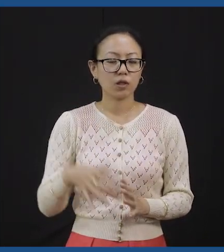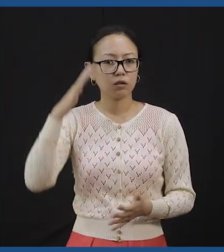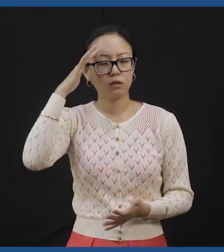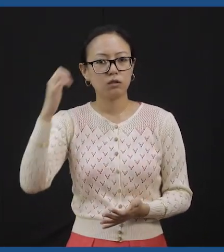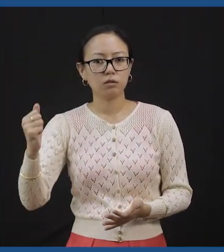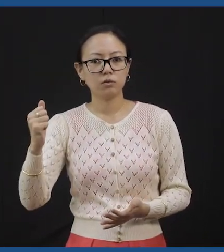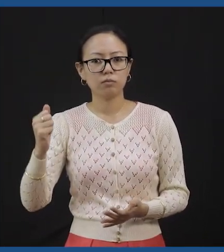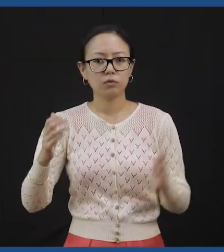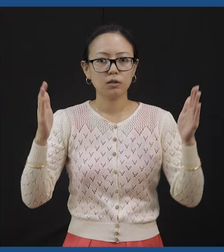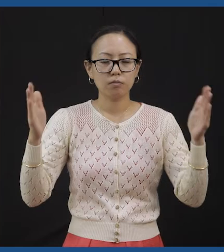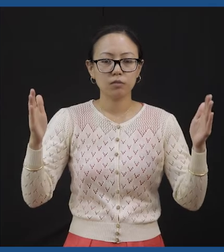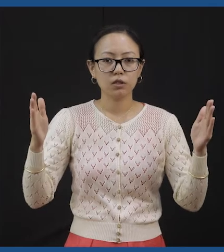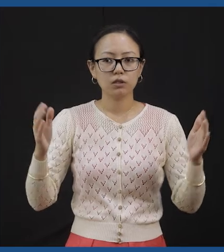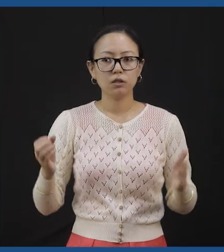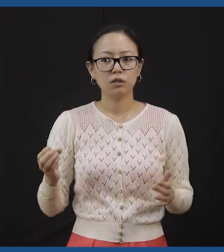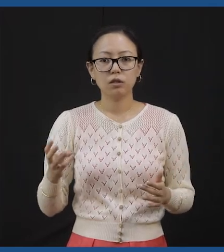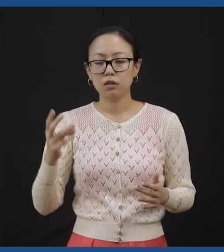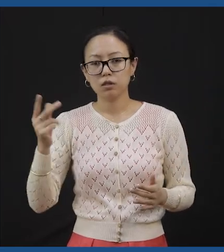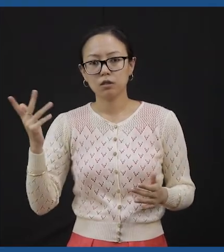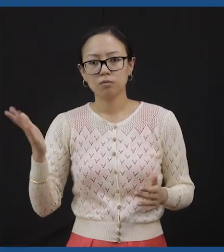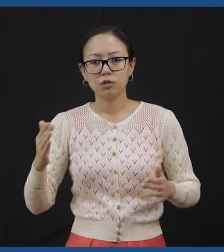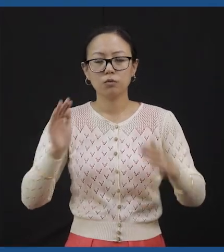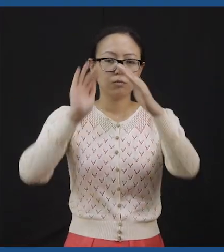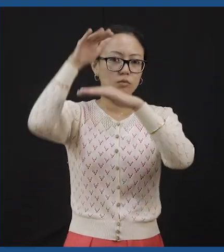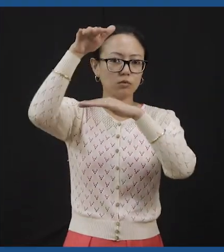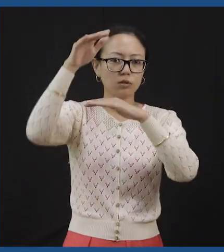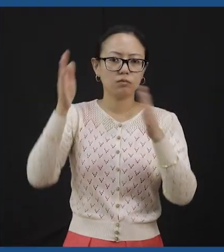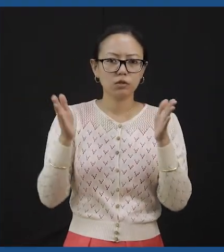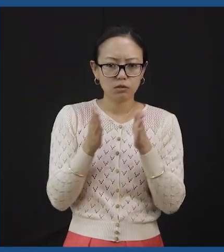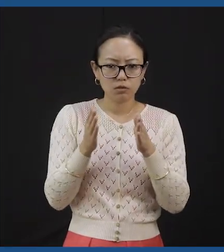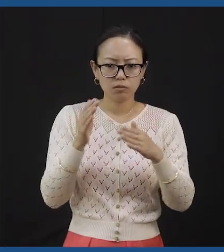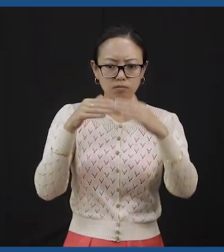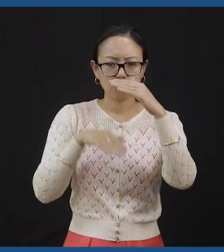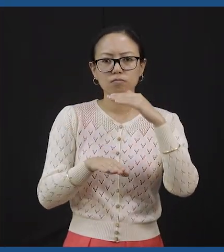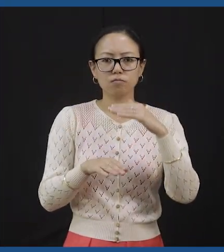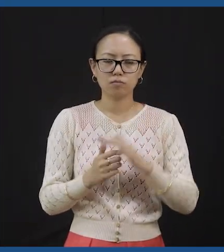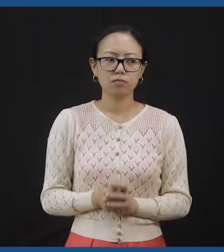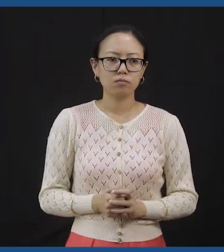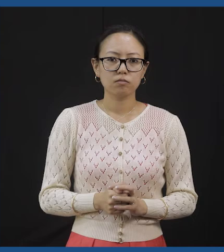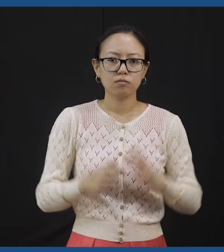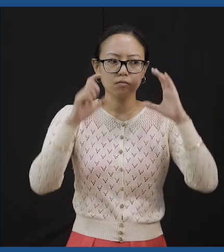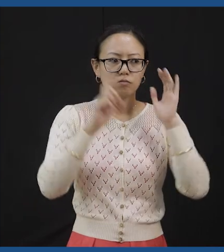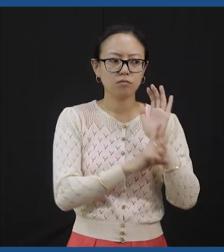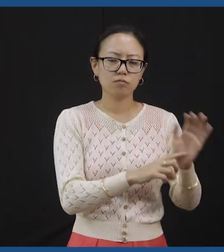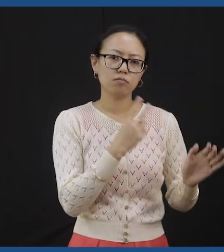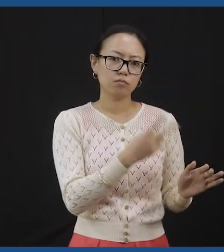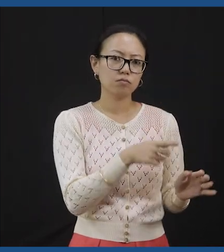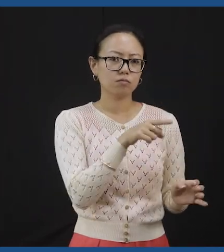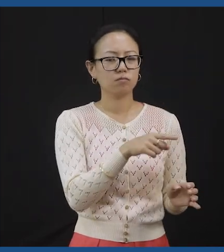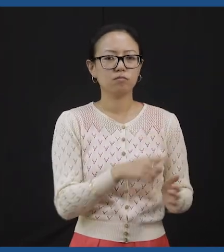top. The lesser number will be at the bottom. So this is how we arrange in a column.